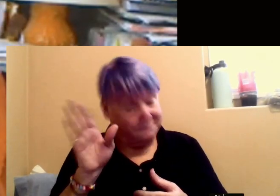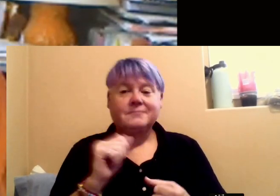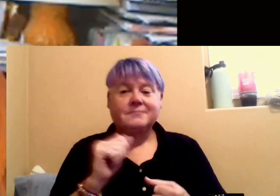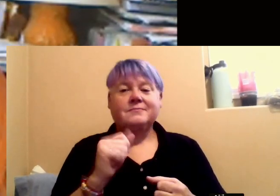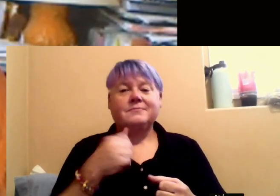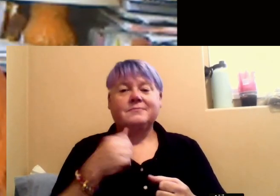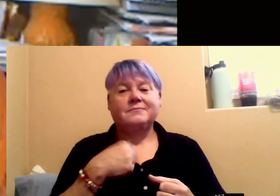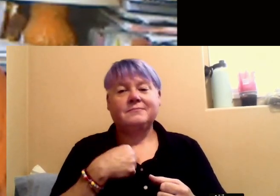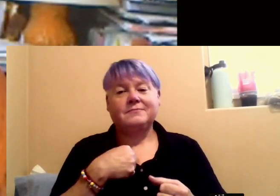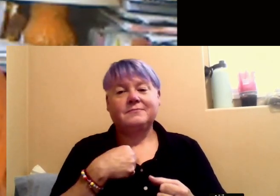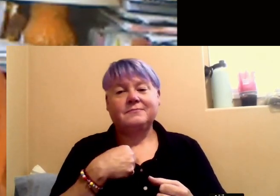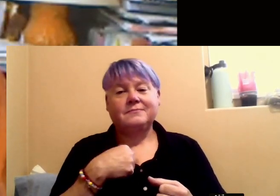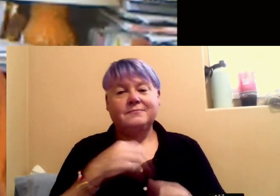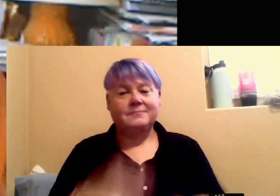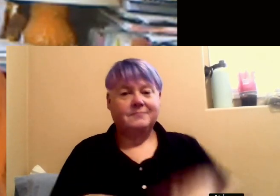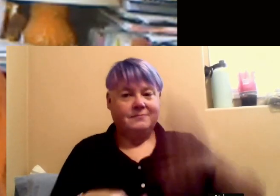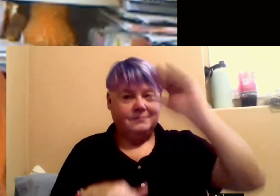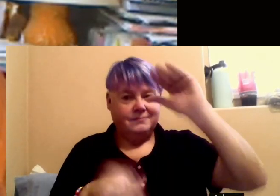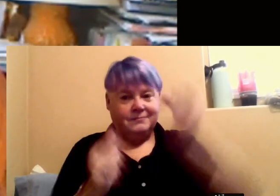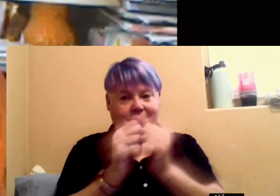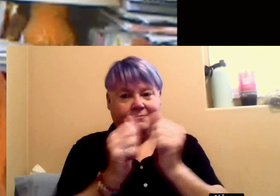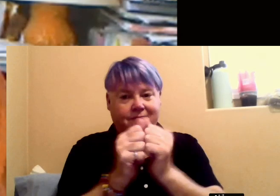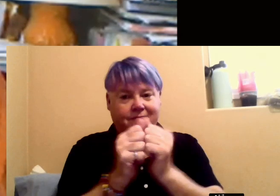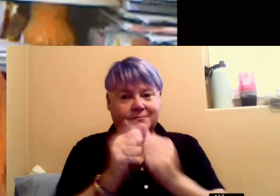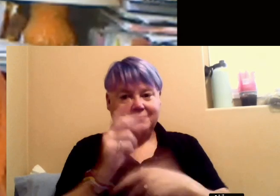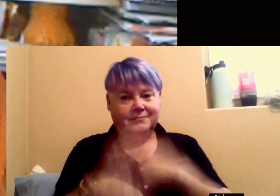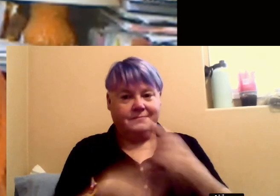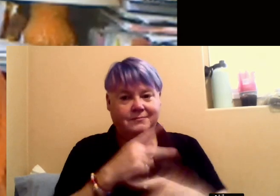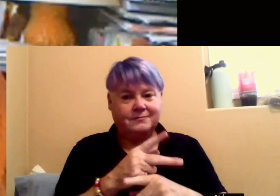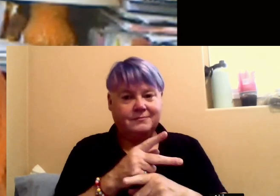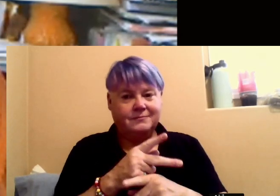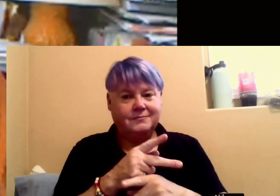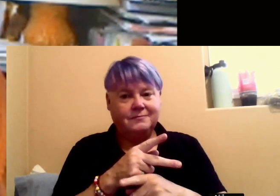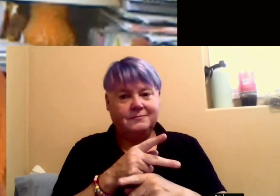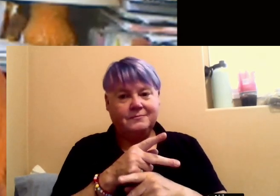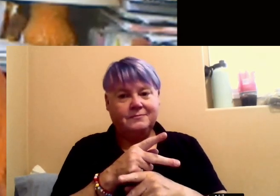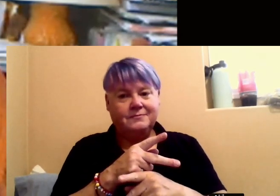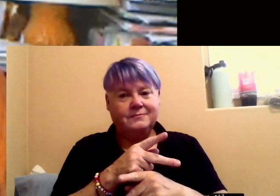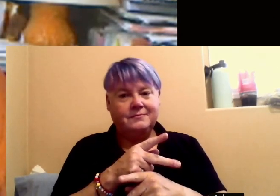I haven't grown up with the kind of